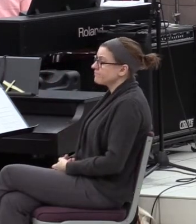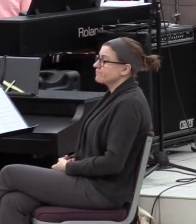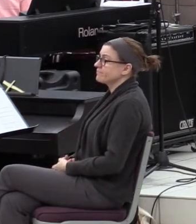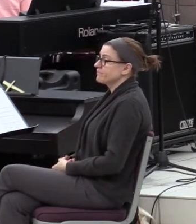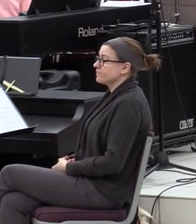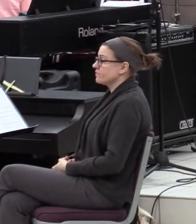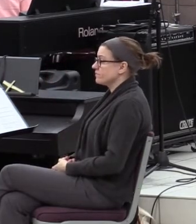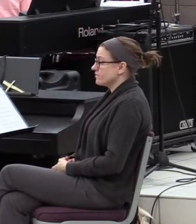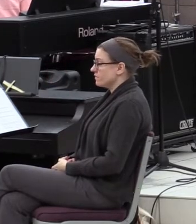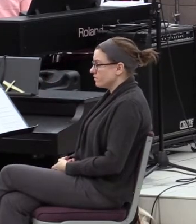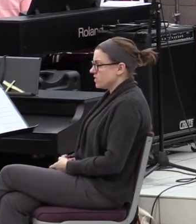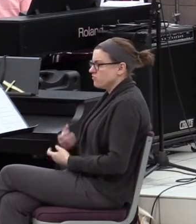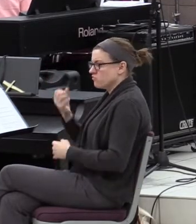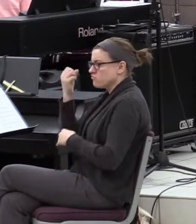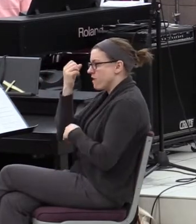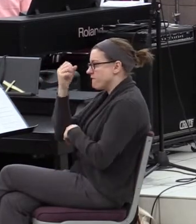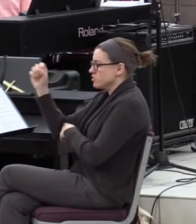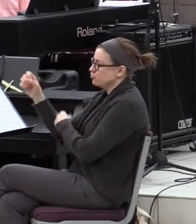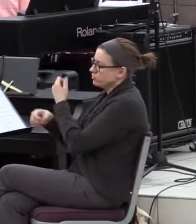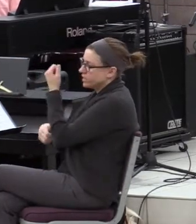it's revolutionary,